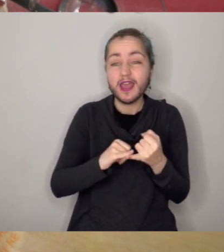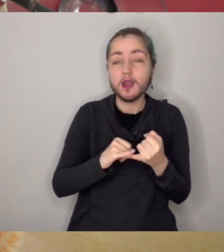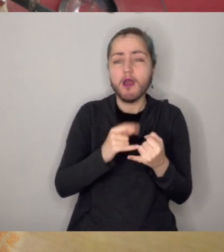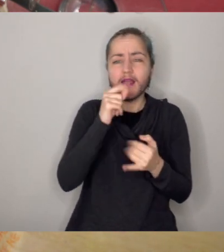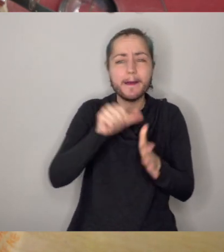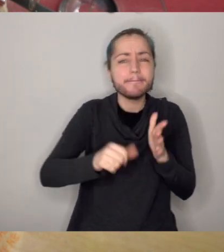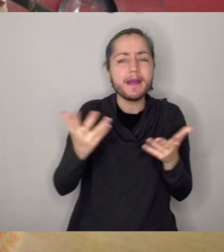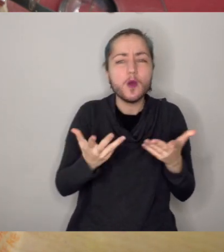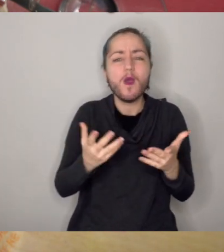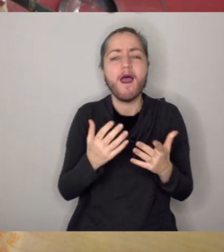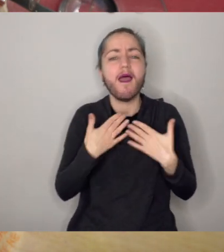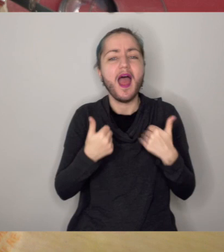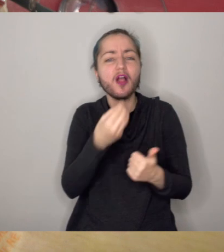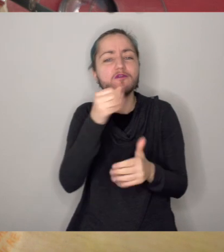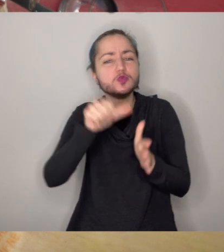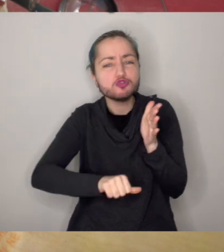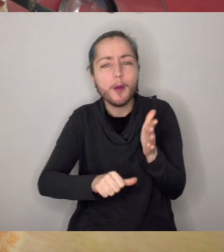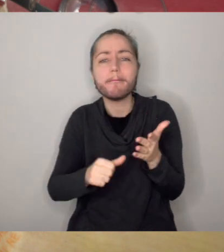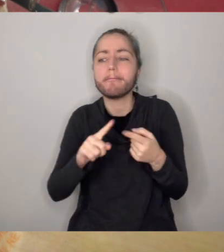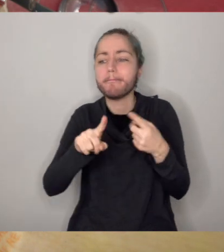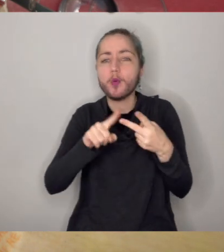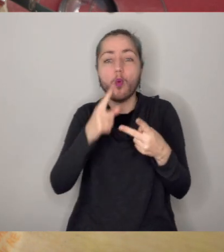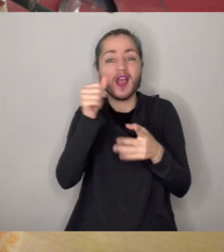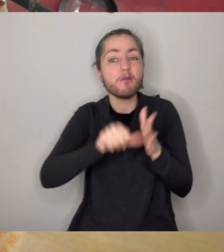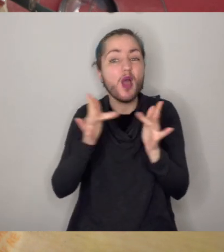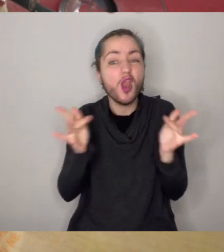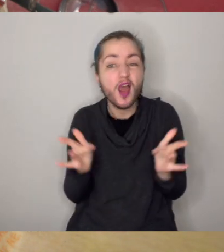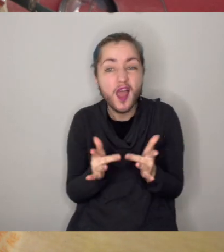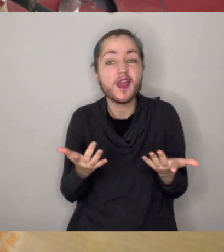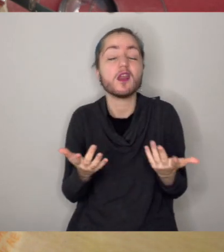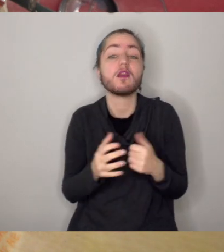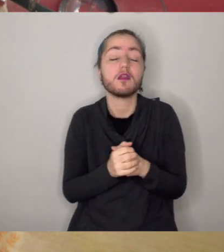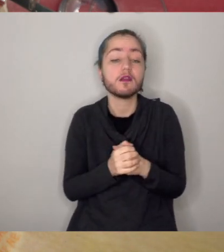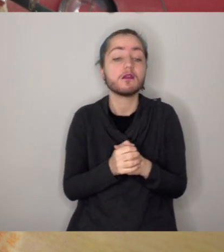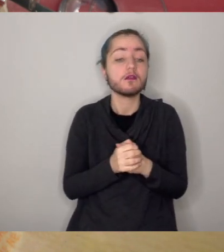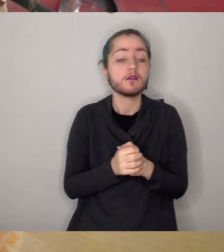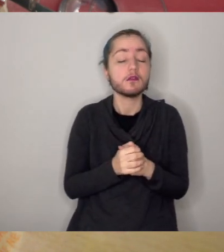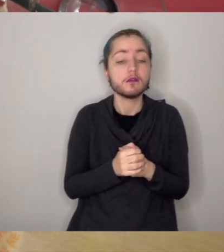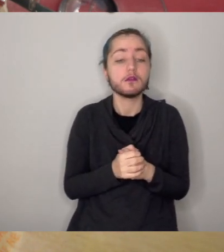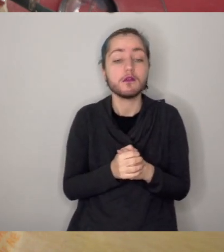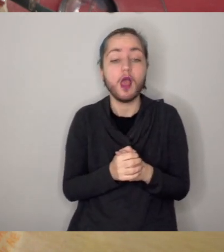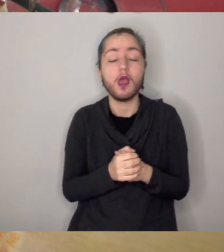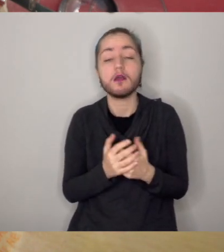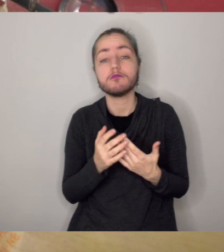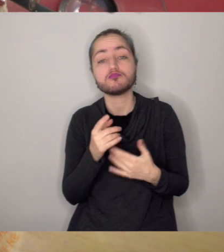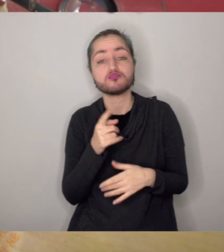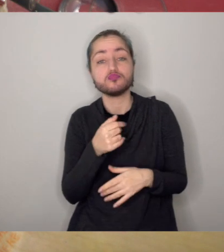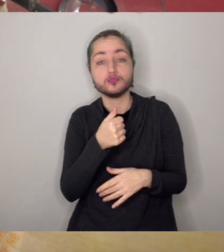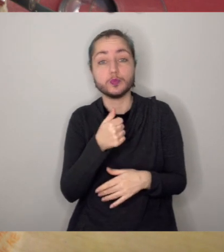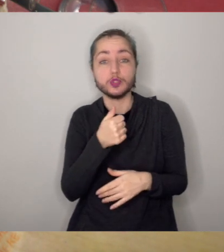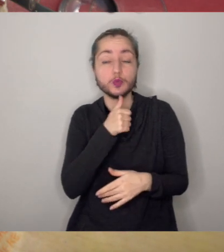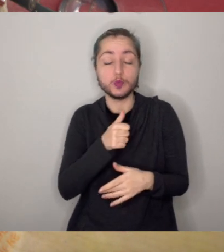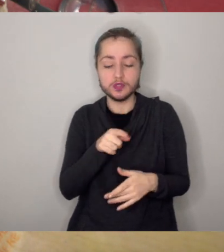This spirulina you can get in any kind of health food store, or you can order online.